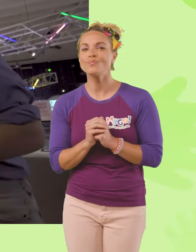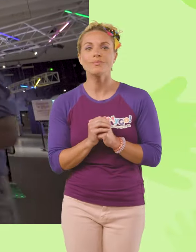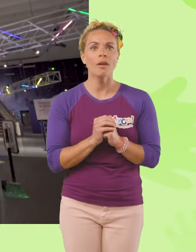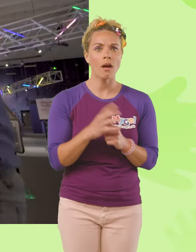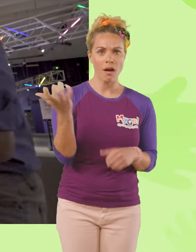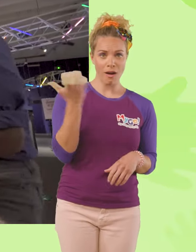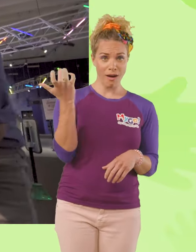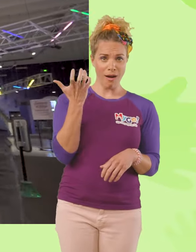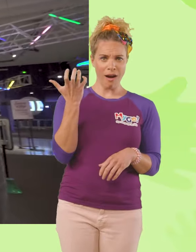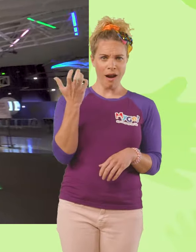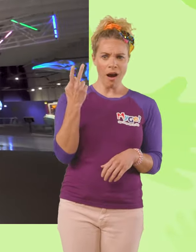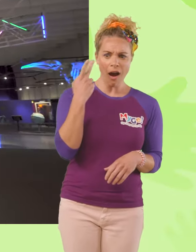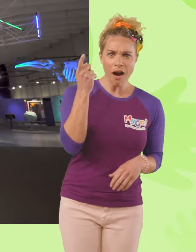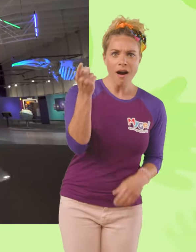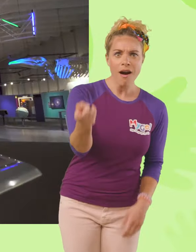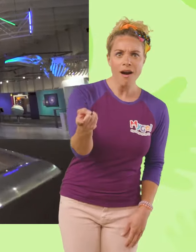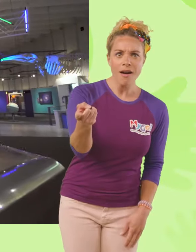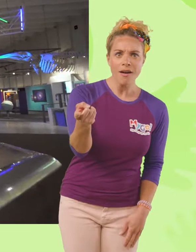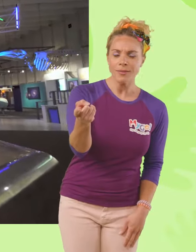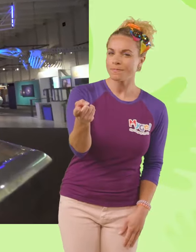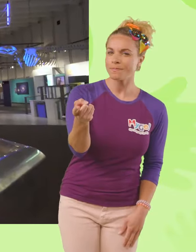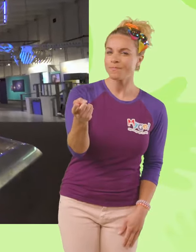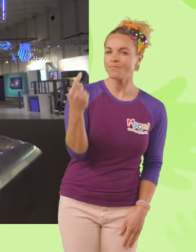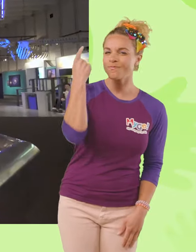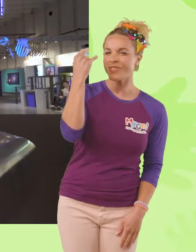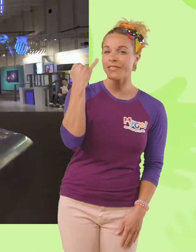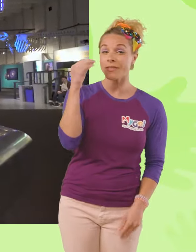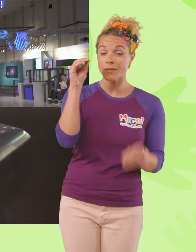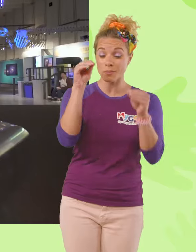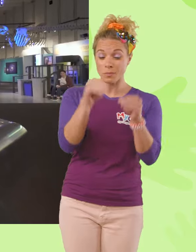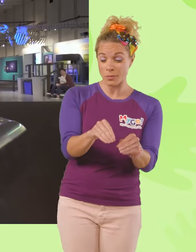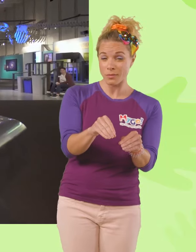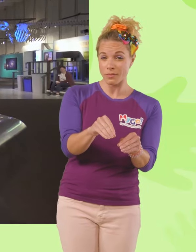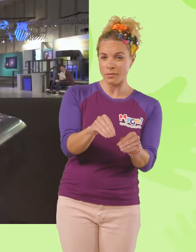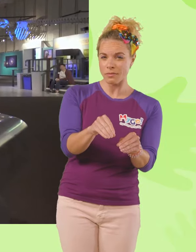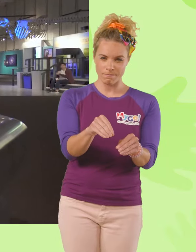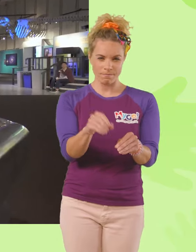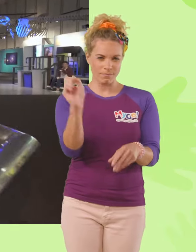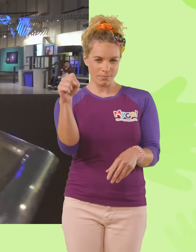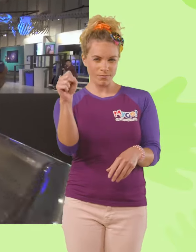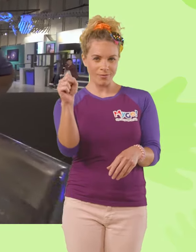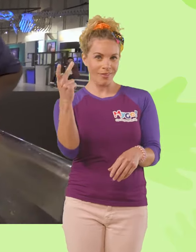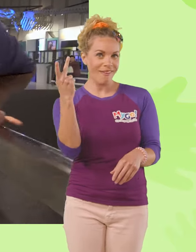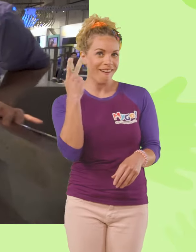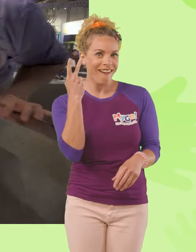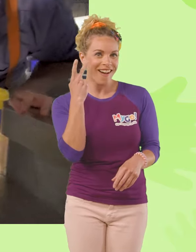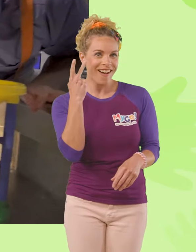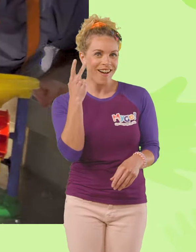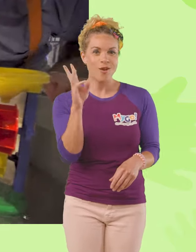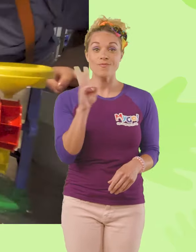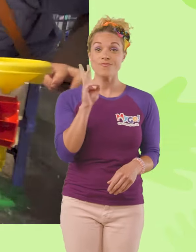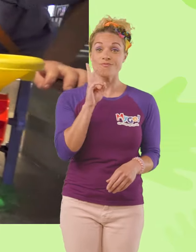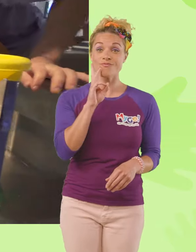Whoa, look at this. All right, I wonder if I put this right here. Yeah, see?